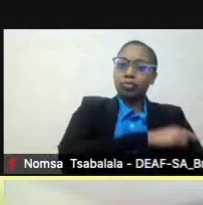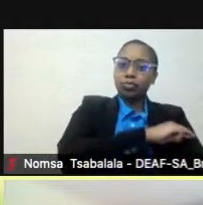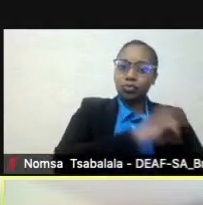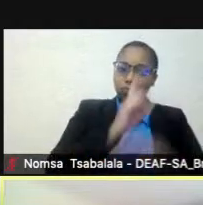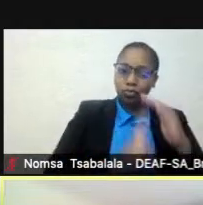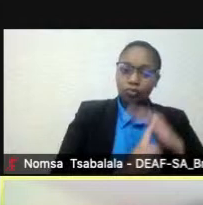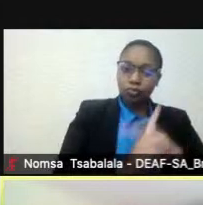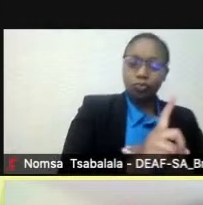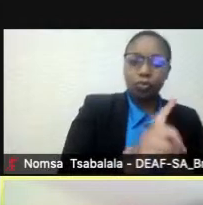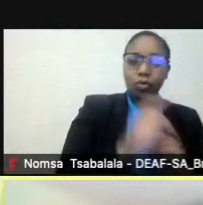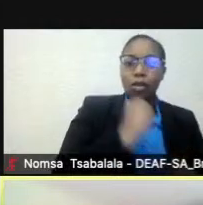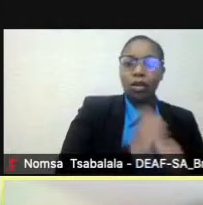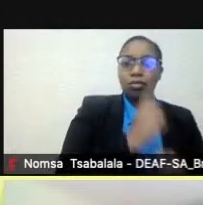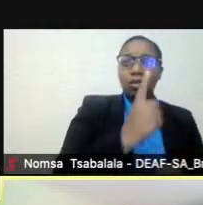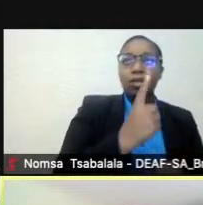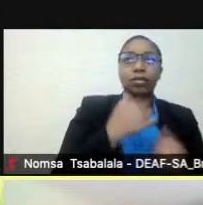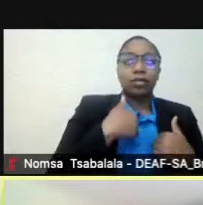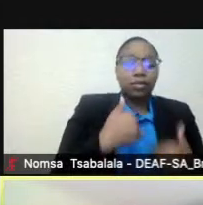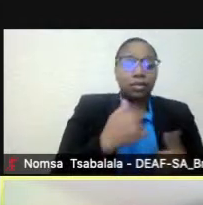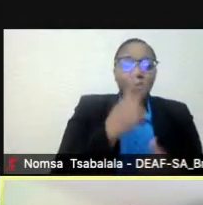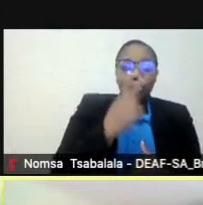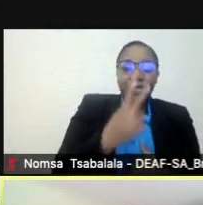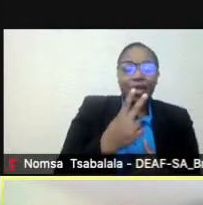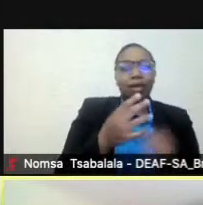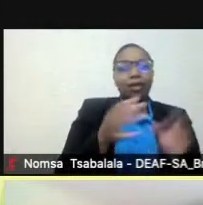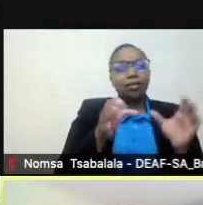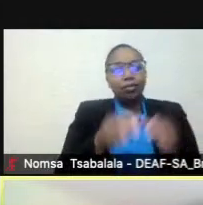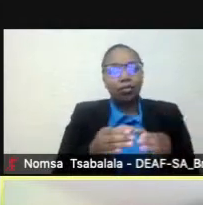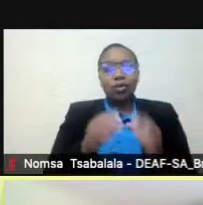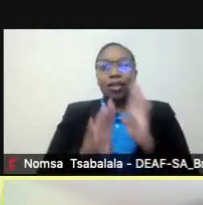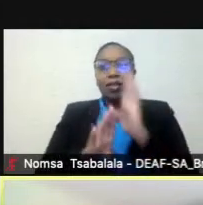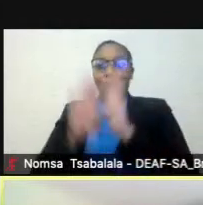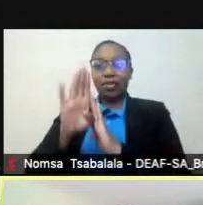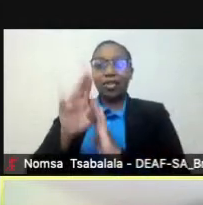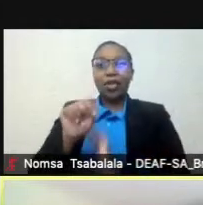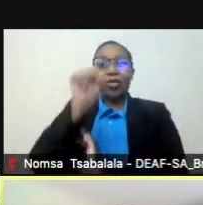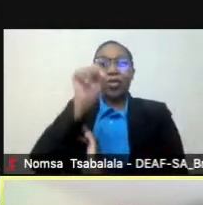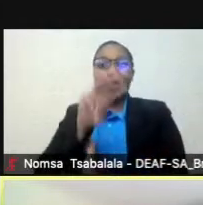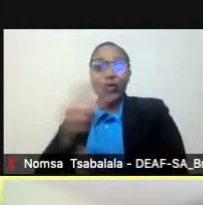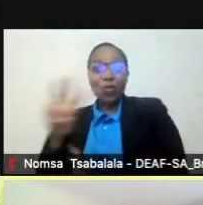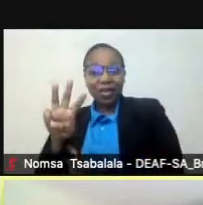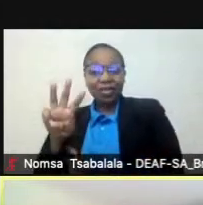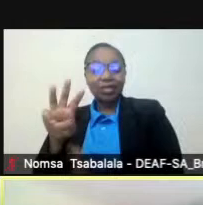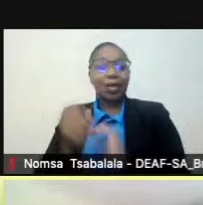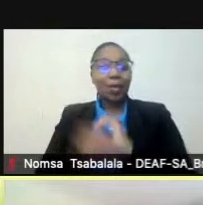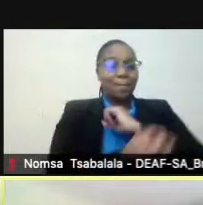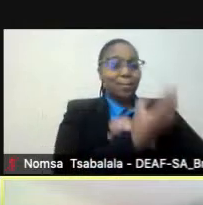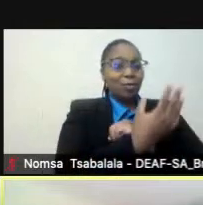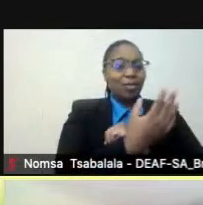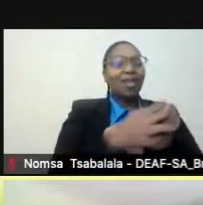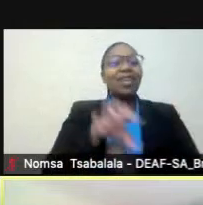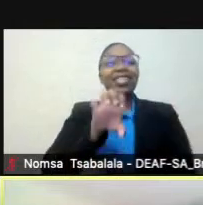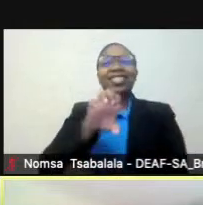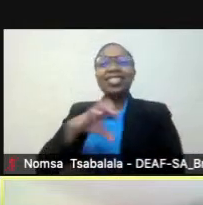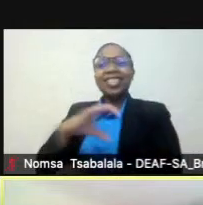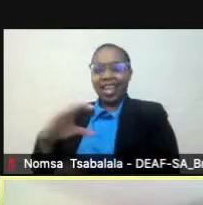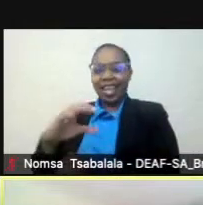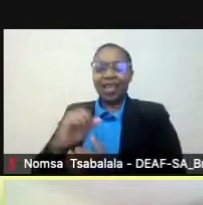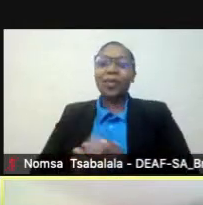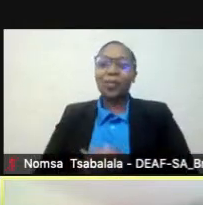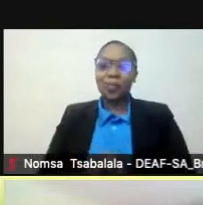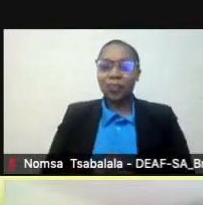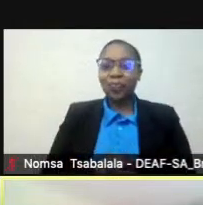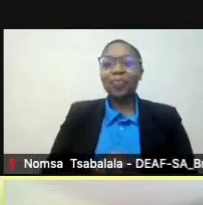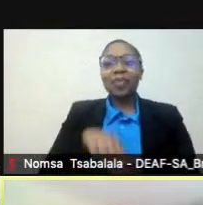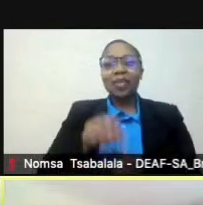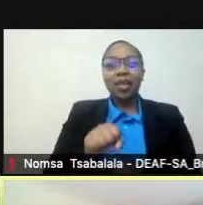small increases in Northwest, Mpumalanga, Limpopo, and Eastern Cape. And there is this trend of increased admissions in